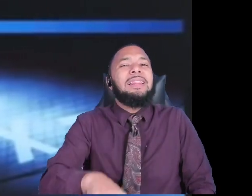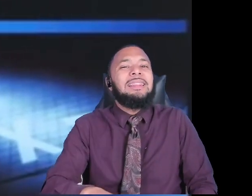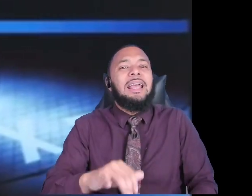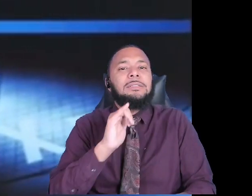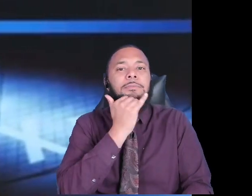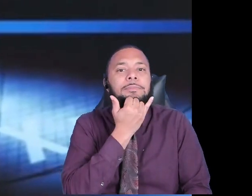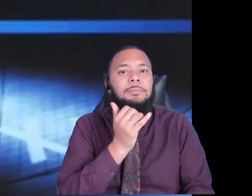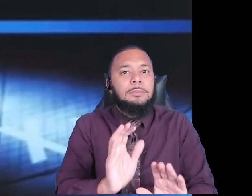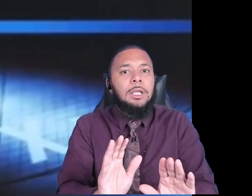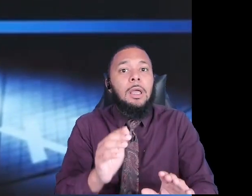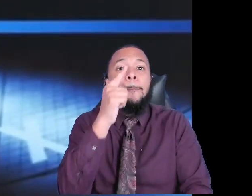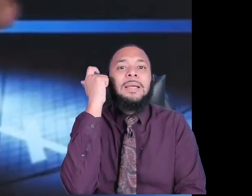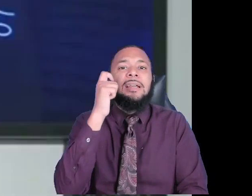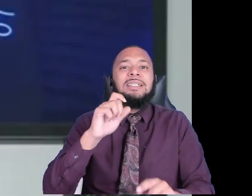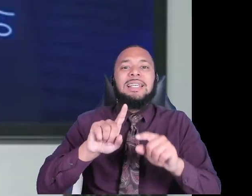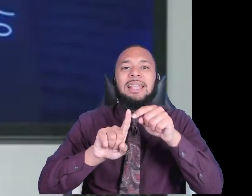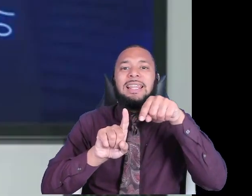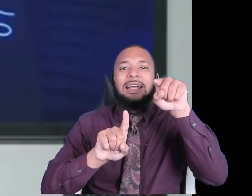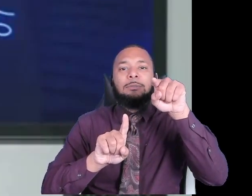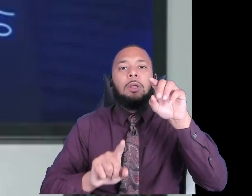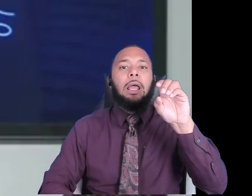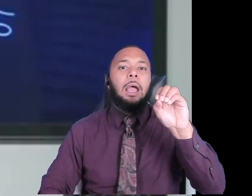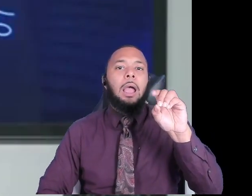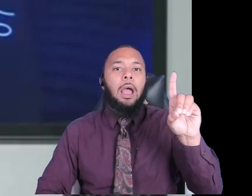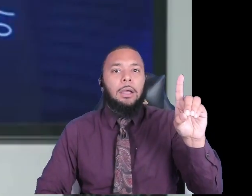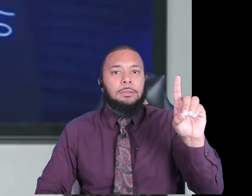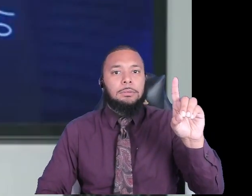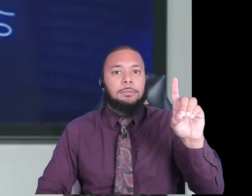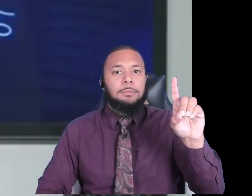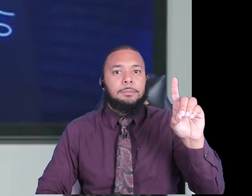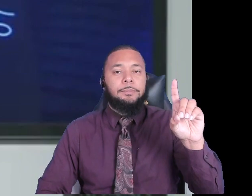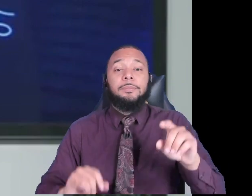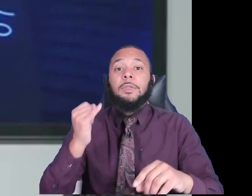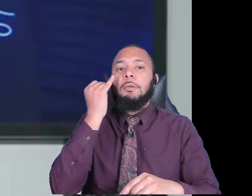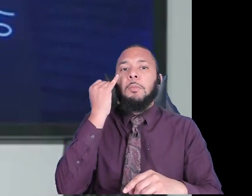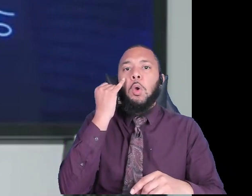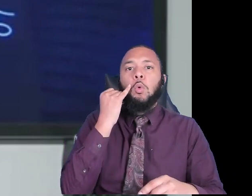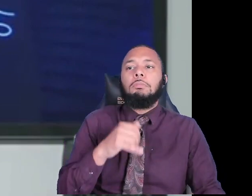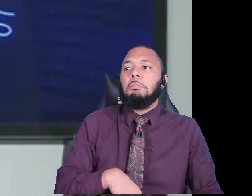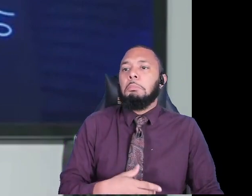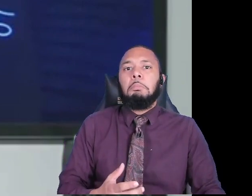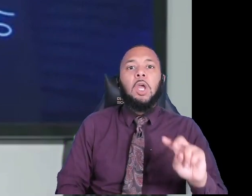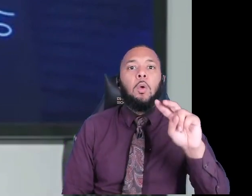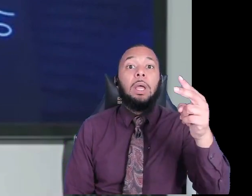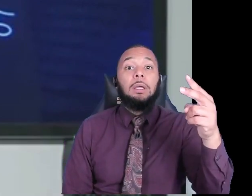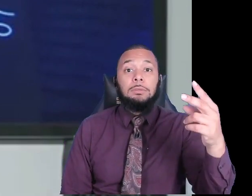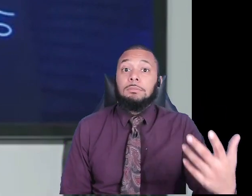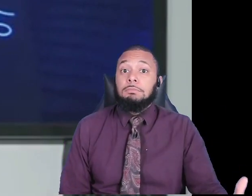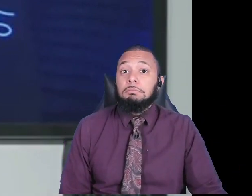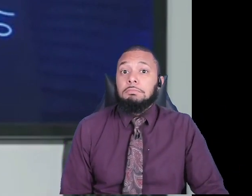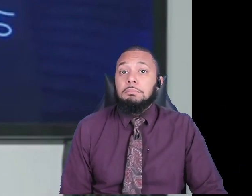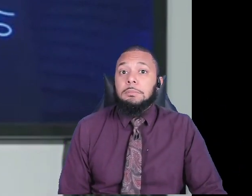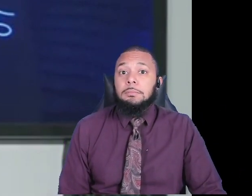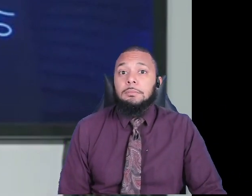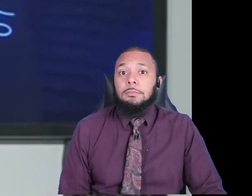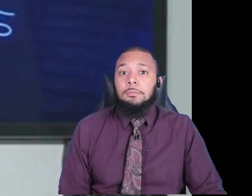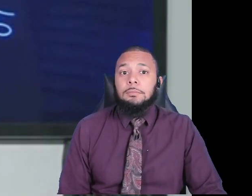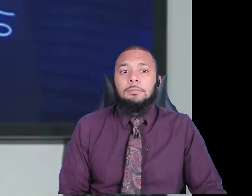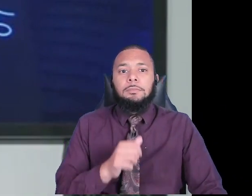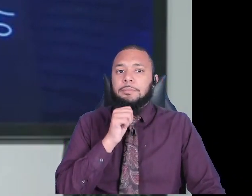the exponent was odd. If this would have been a 2 instead of a 3,